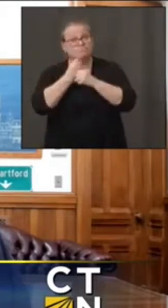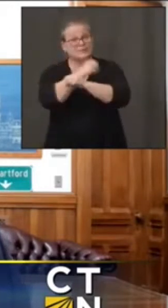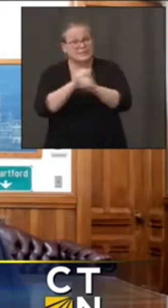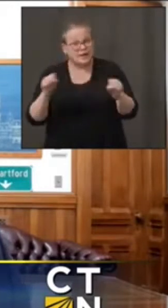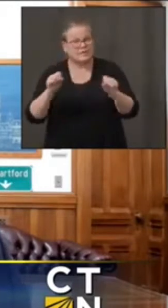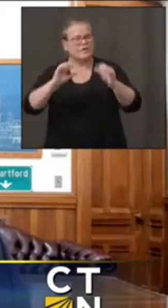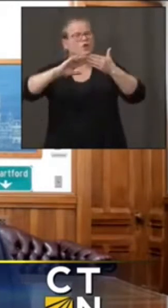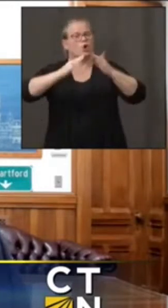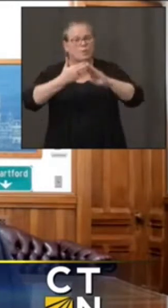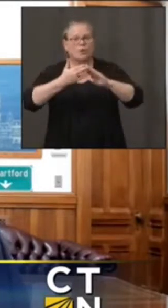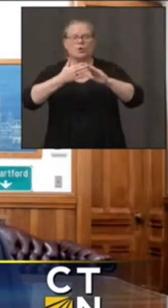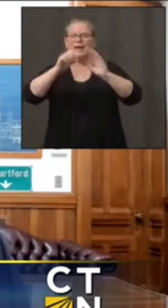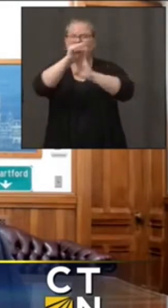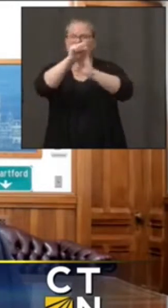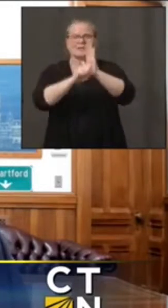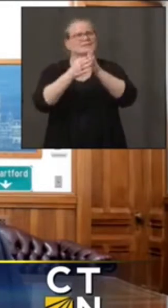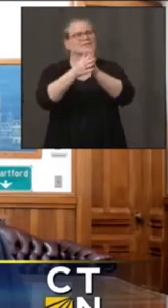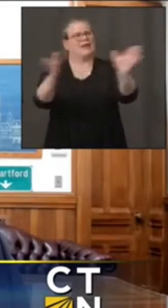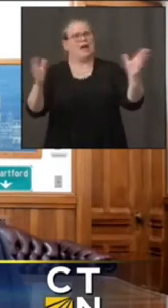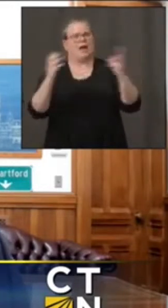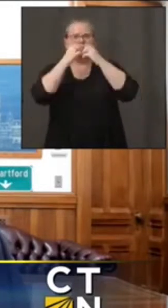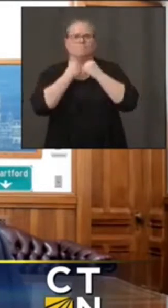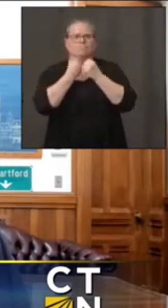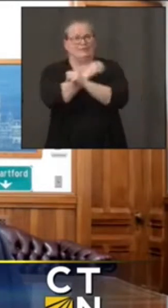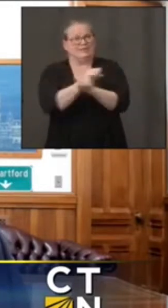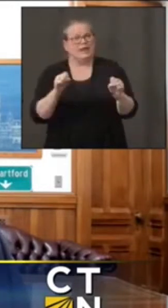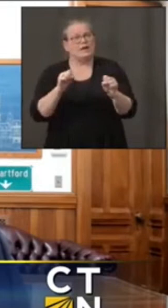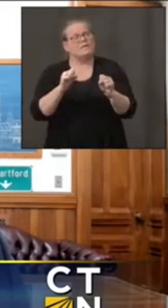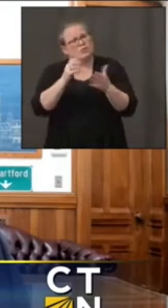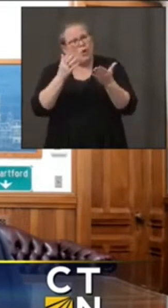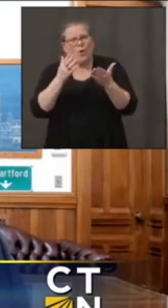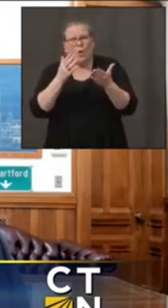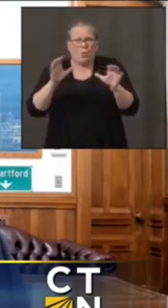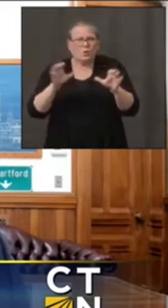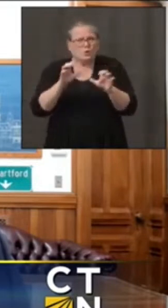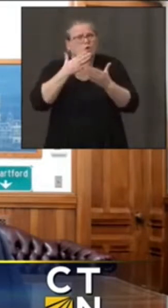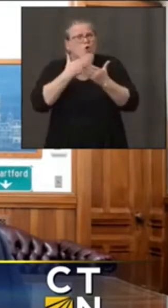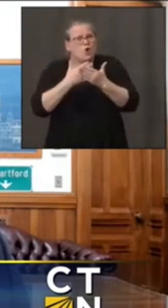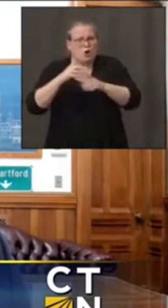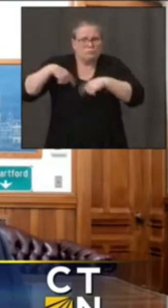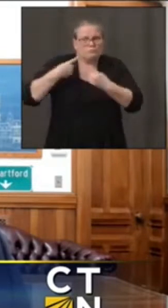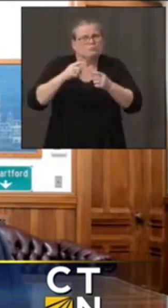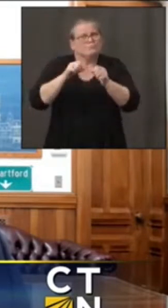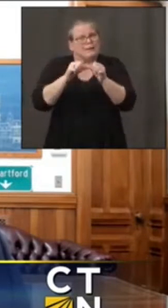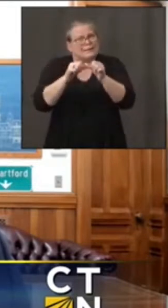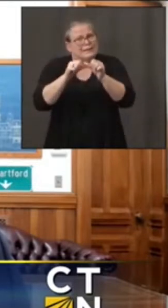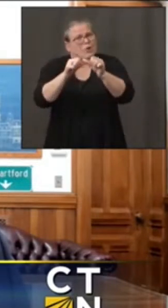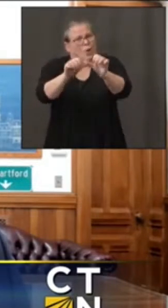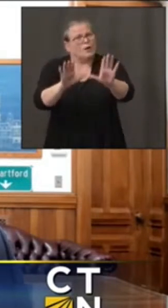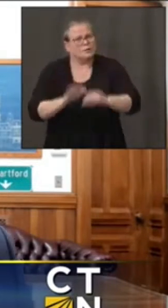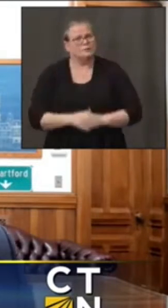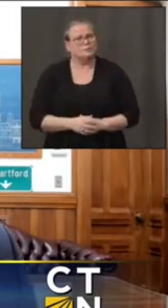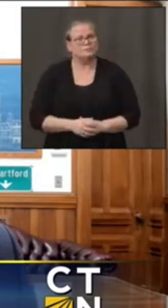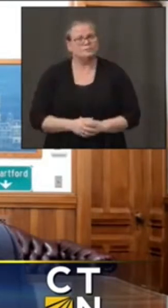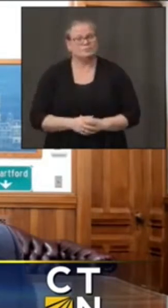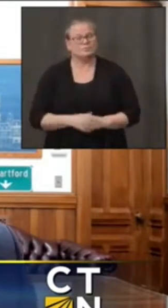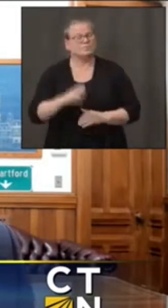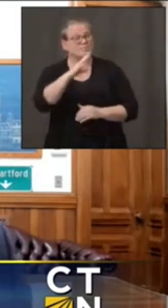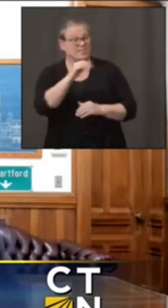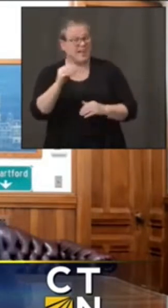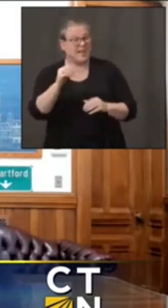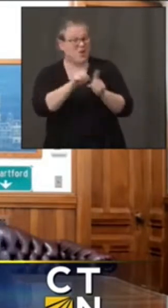got to keep it up. So let's keep it up, Connecticut. In that vein, Hartford today asked residents not to do the traditional trick-or-treating thing. Is that